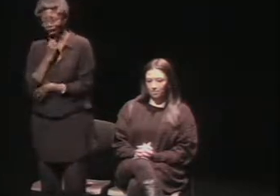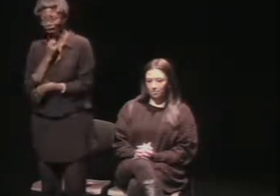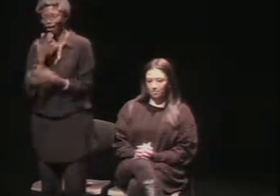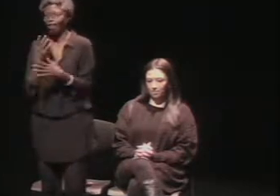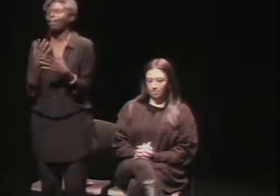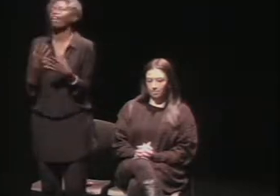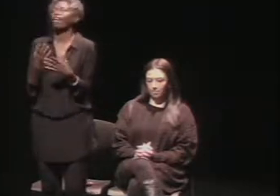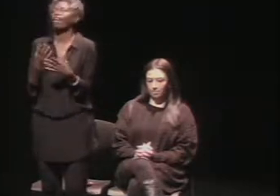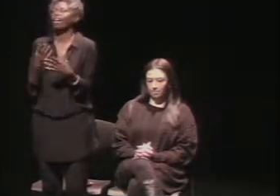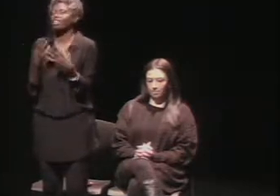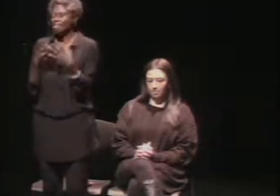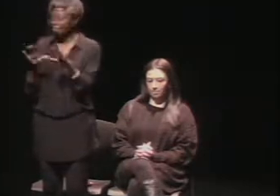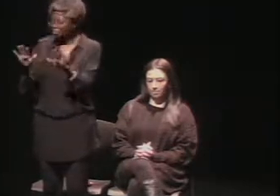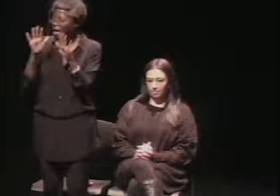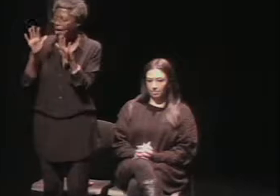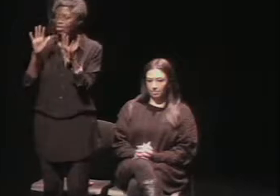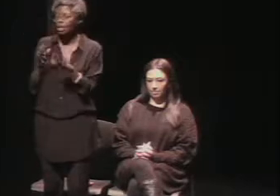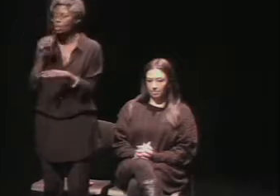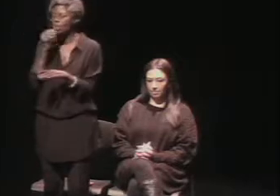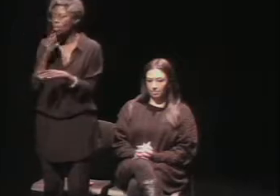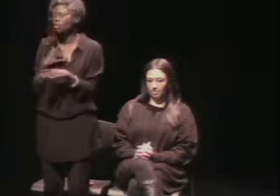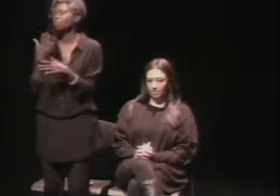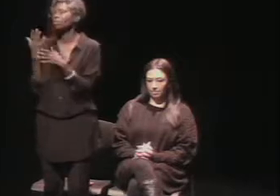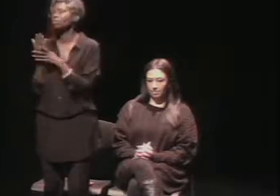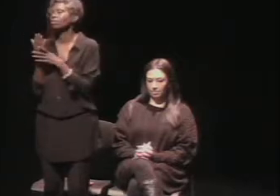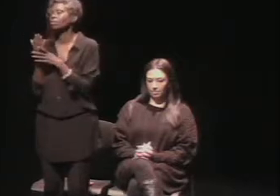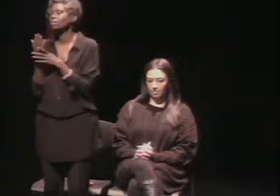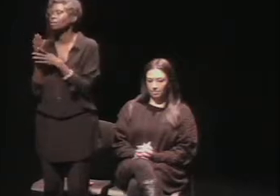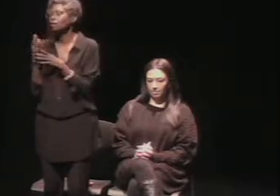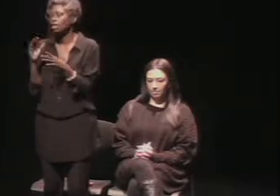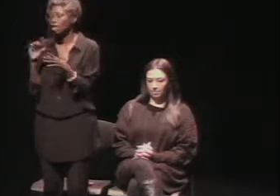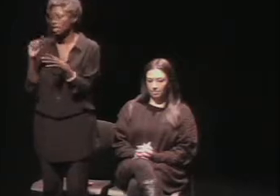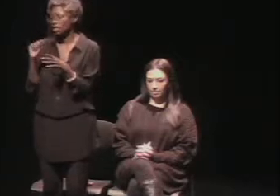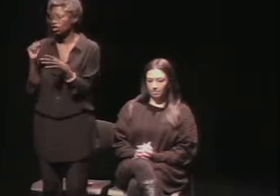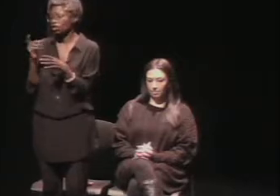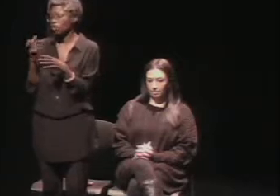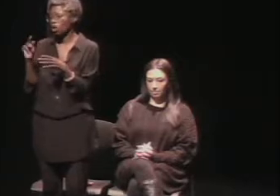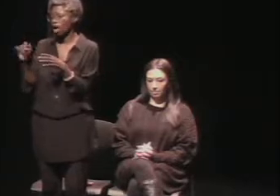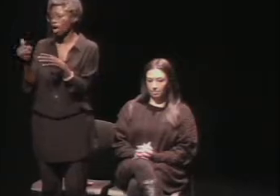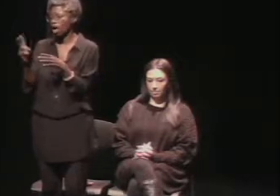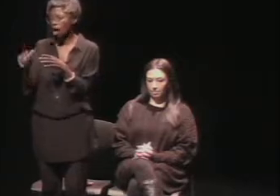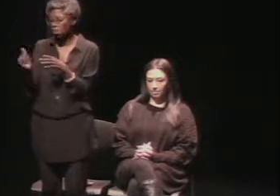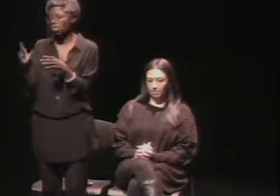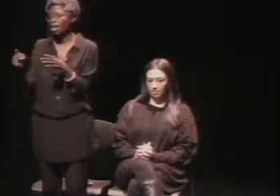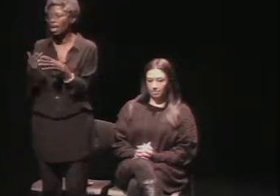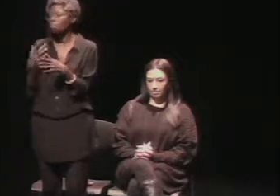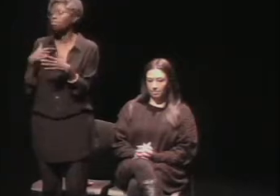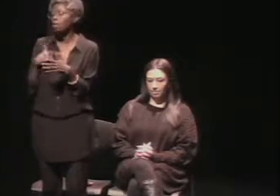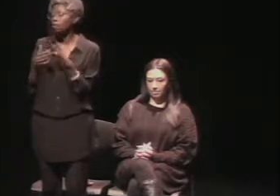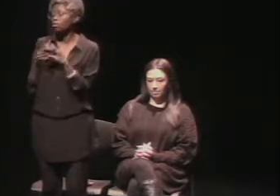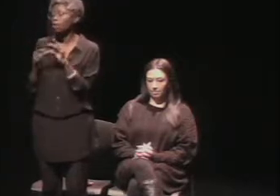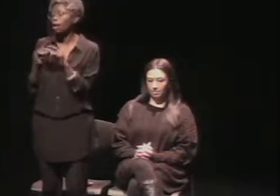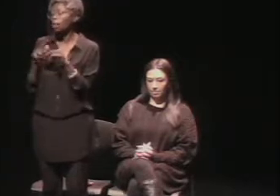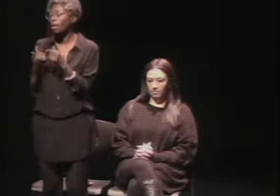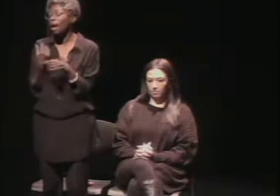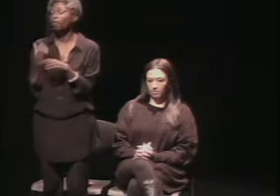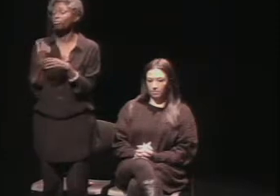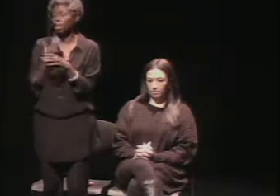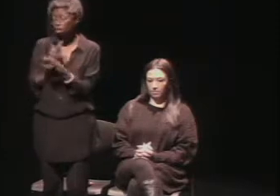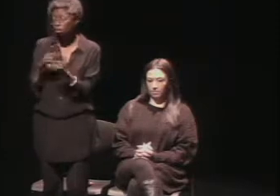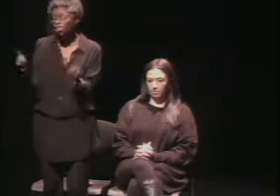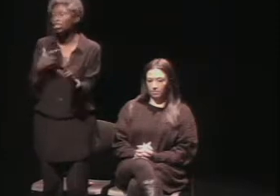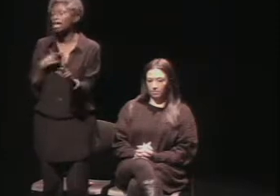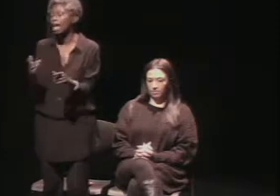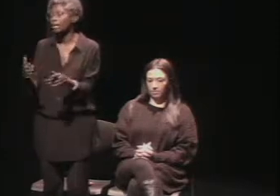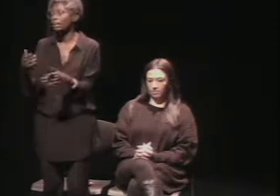women. Like I mentioned, Tarana Burke discussing her memoir, Unbound, My Story of Liberation and the Birth of the Me Too Movement. But they will